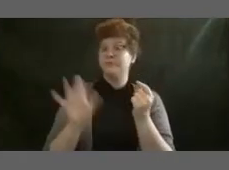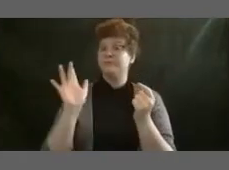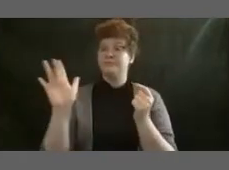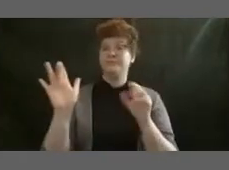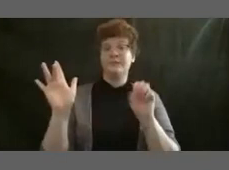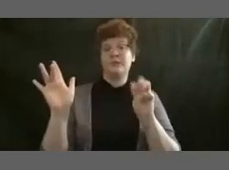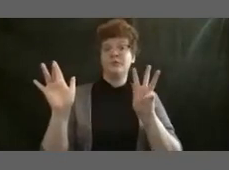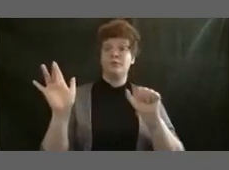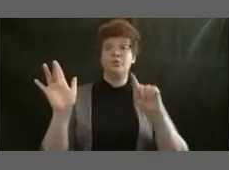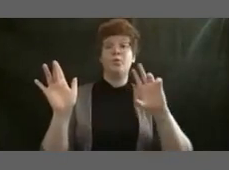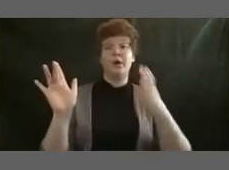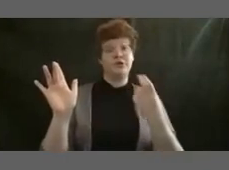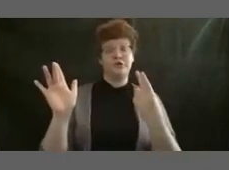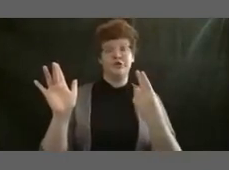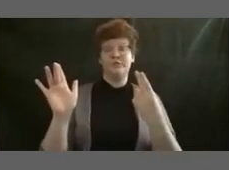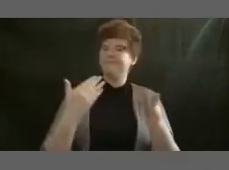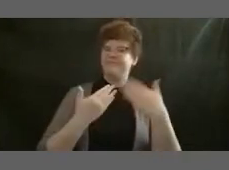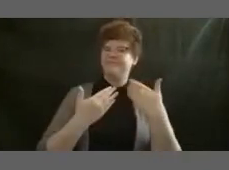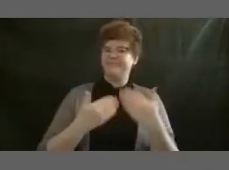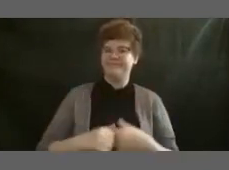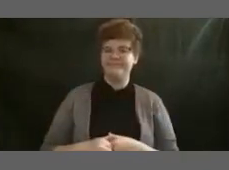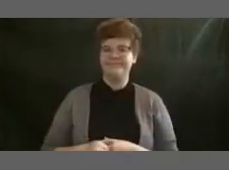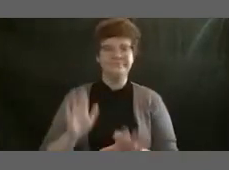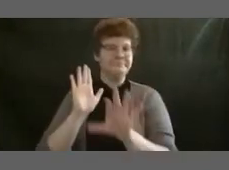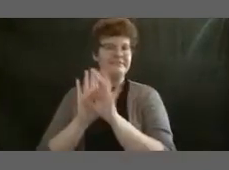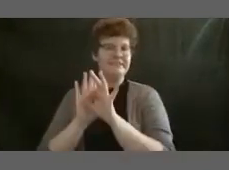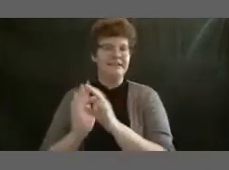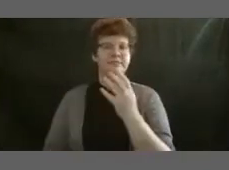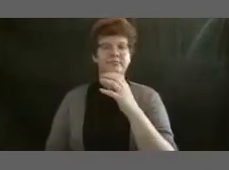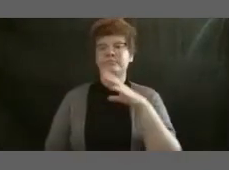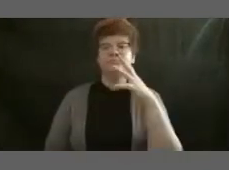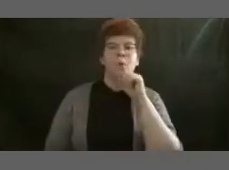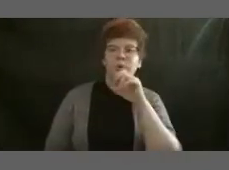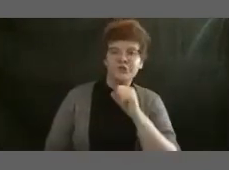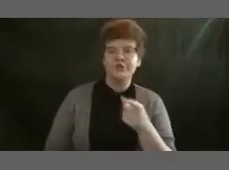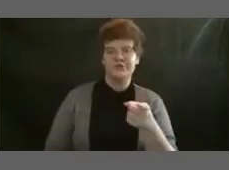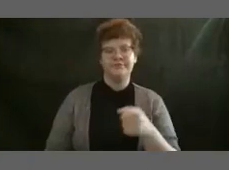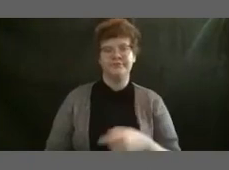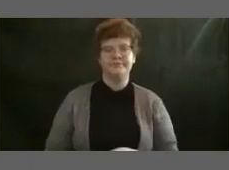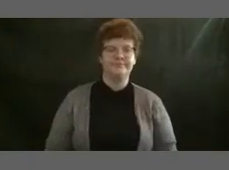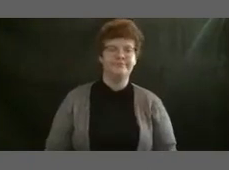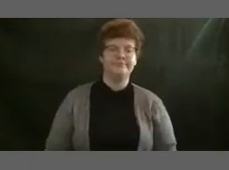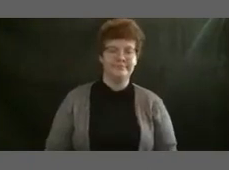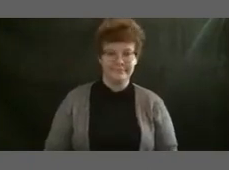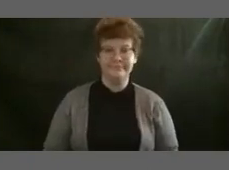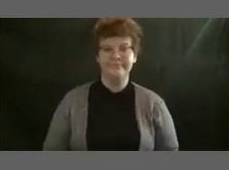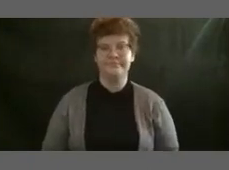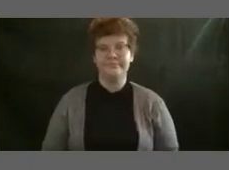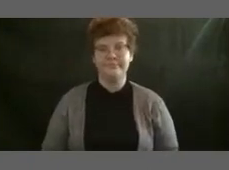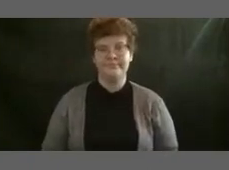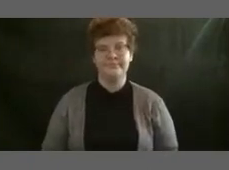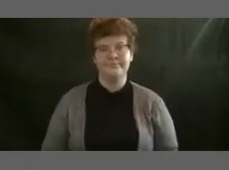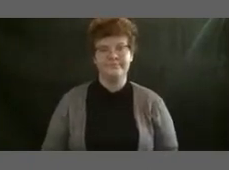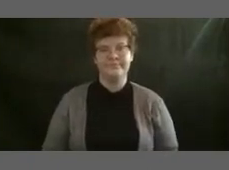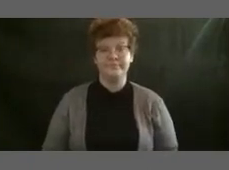panel. And I'm going to select orange from that. Boom, and that changes it to orange. Ta-da!